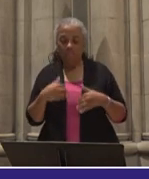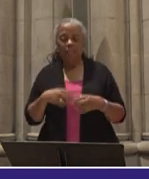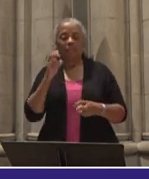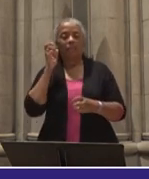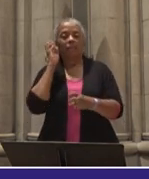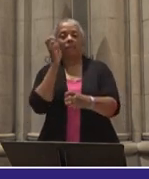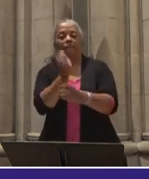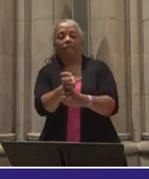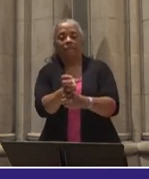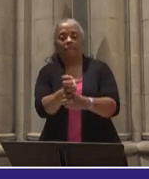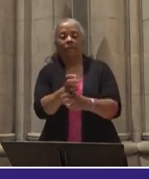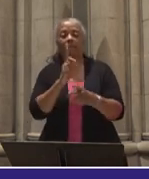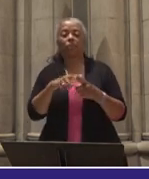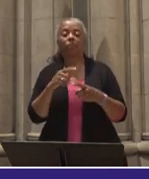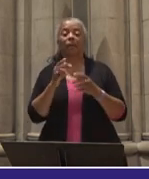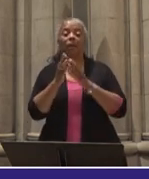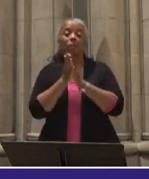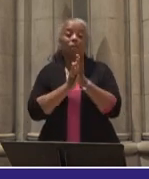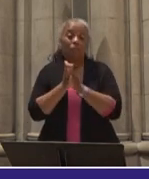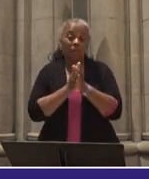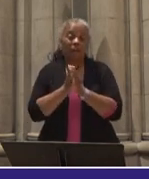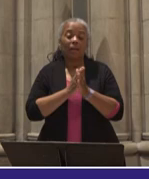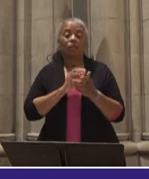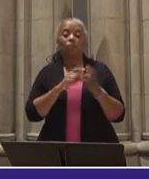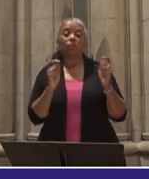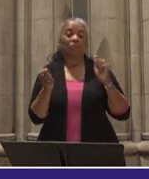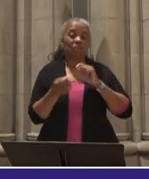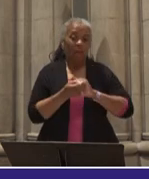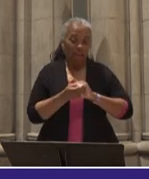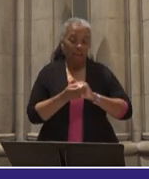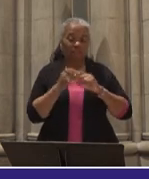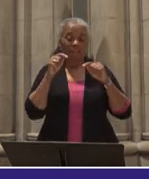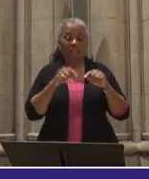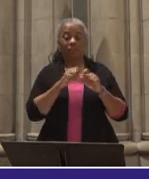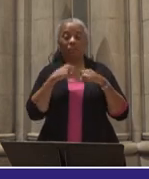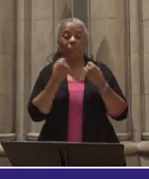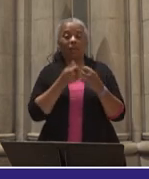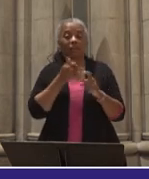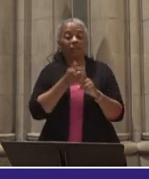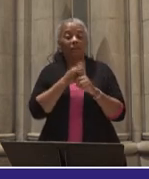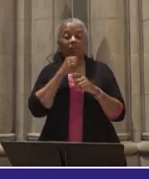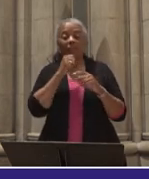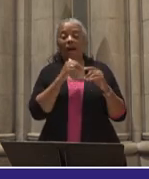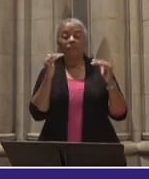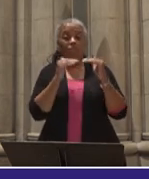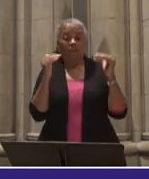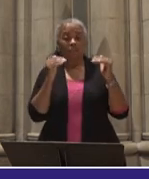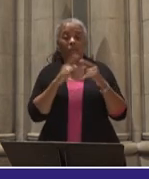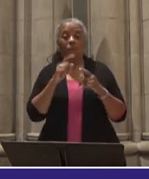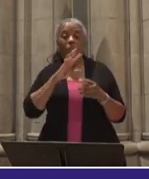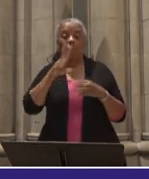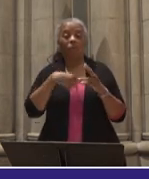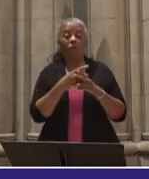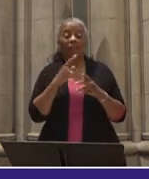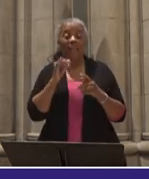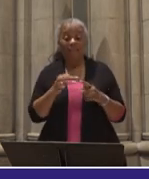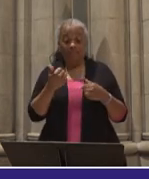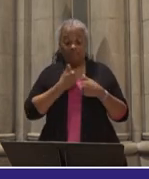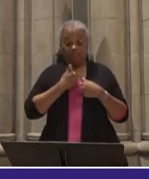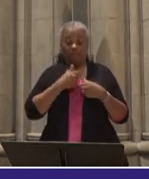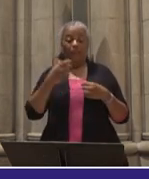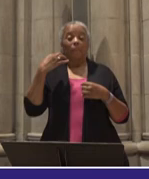hard to be motivated to change an unjust society or world if you are benefiting from